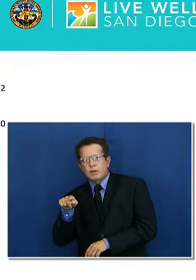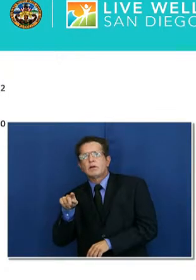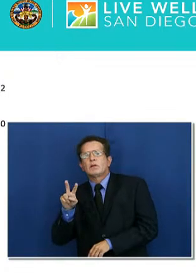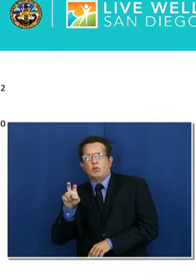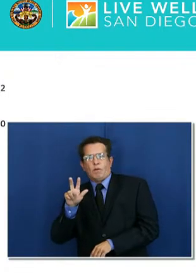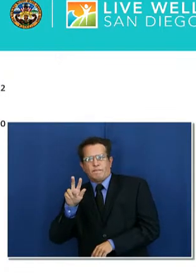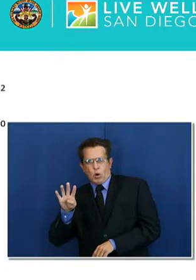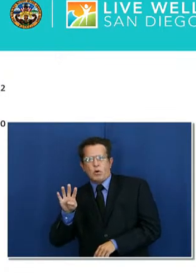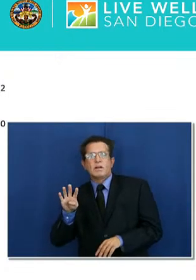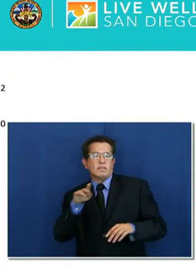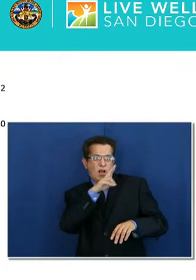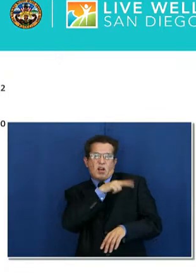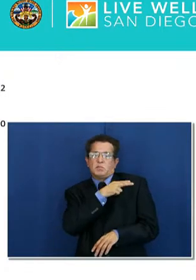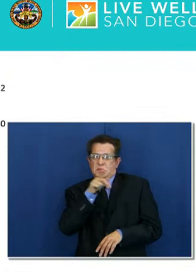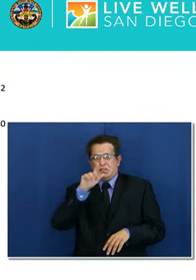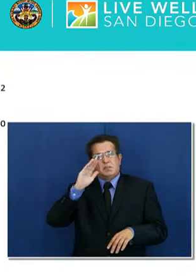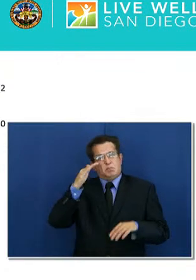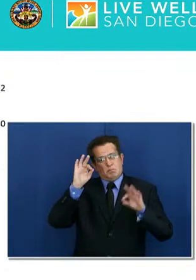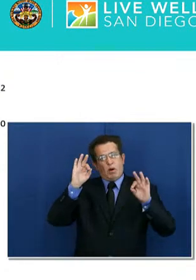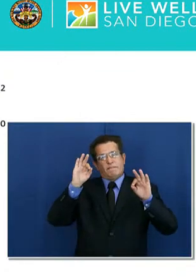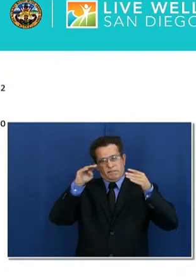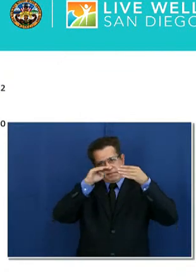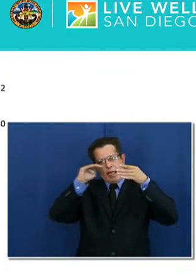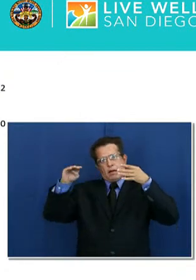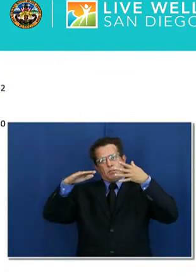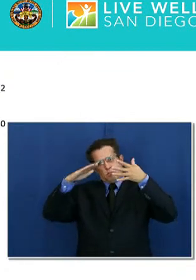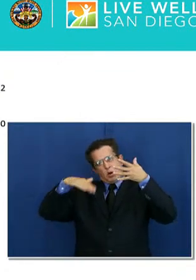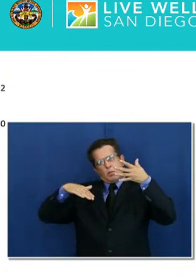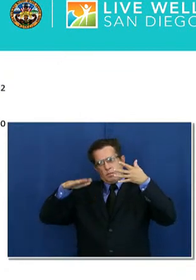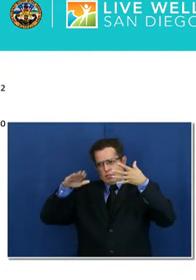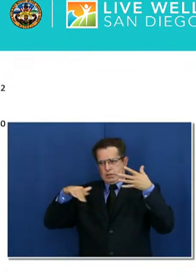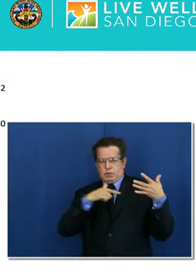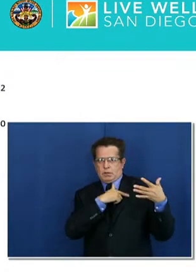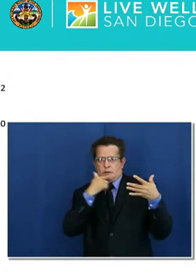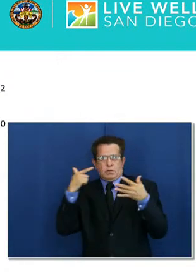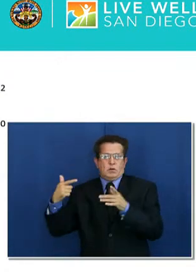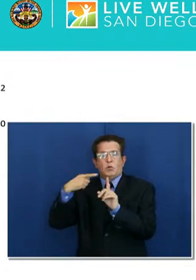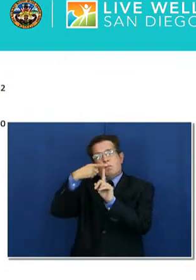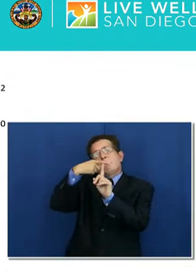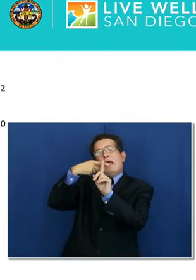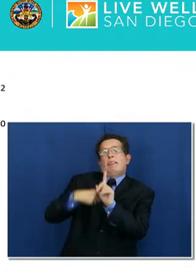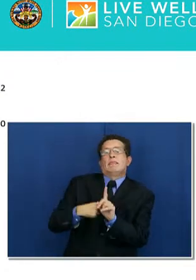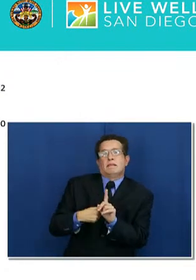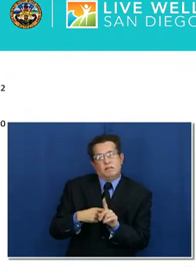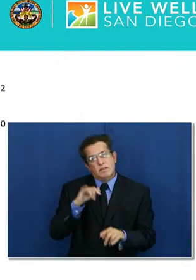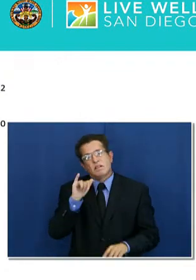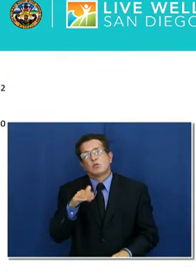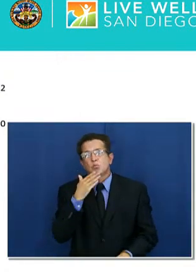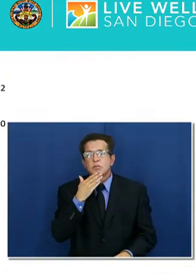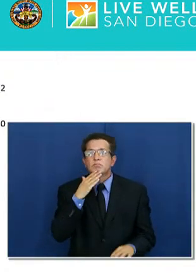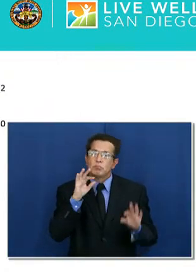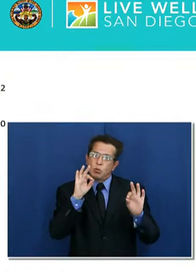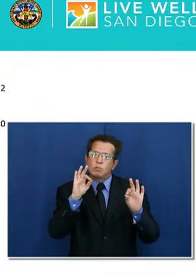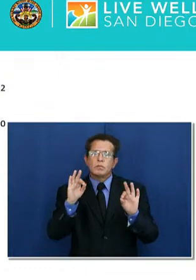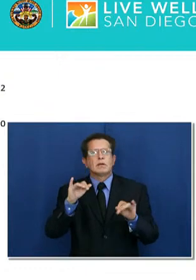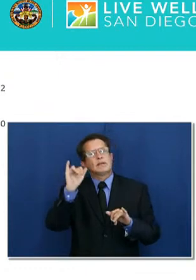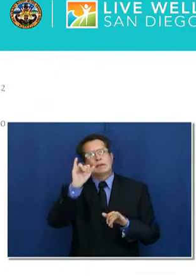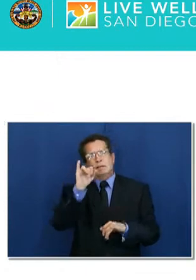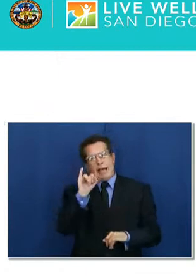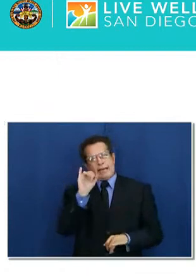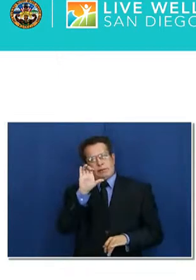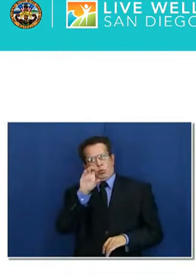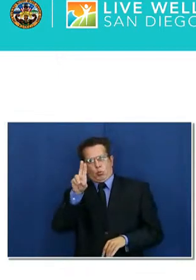again holding relatively stable and flat over the preceding month, and that is certainly encouraging. Same is true with